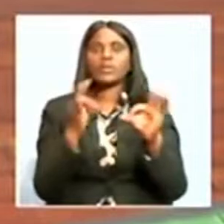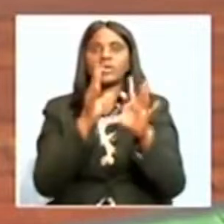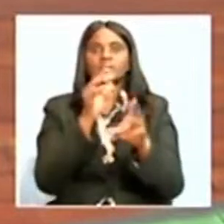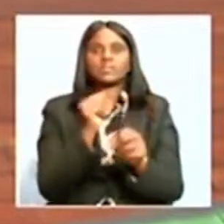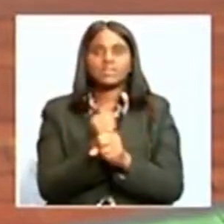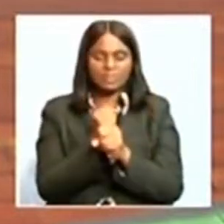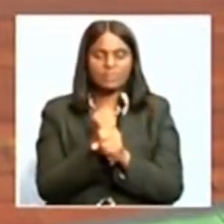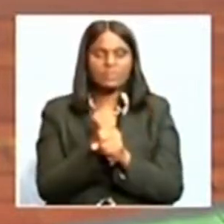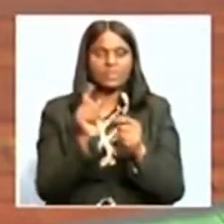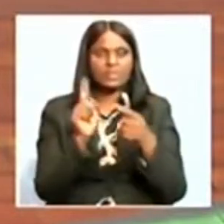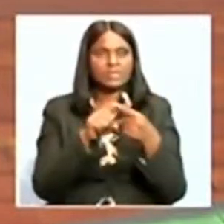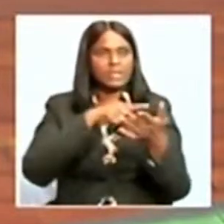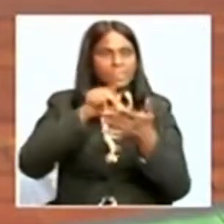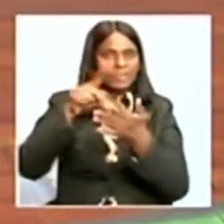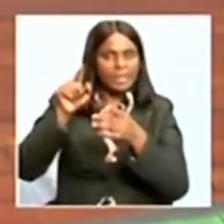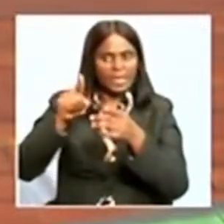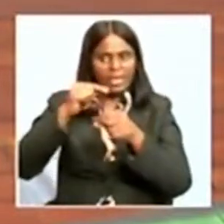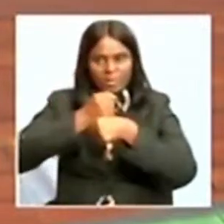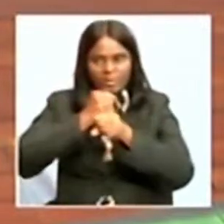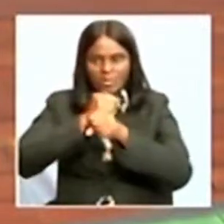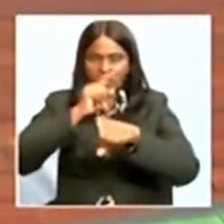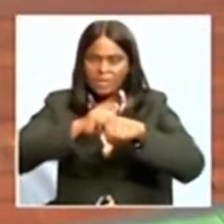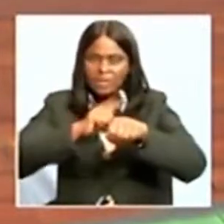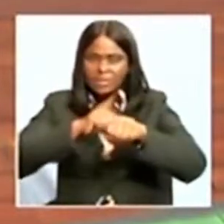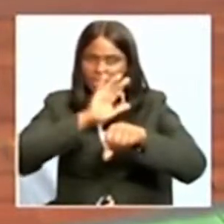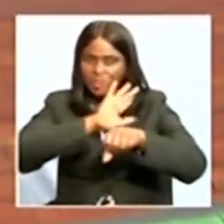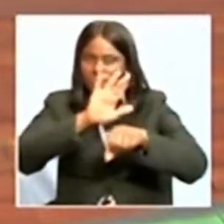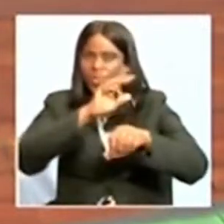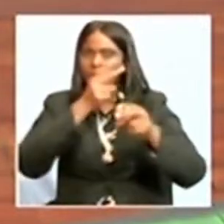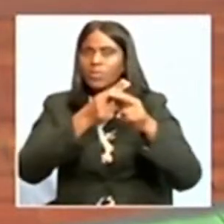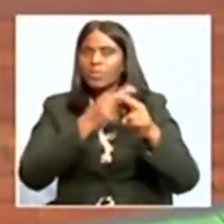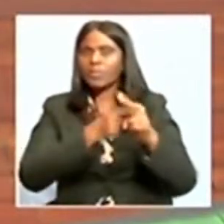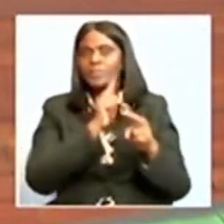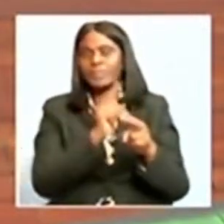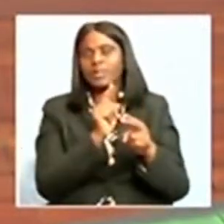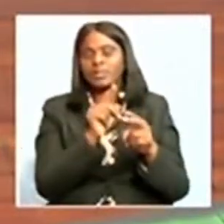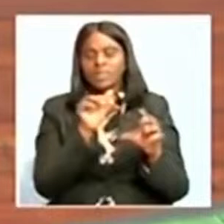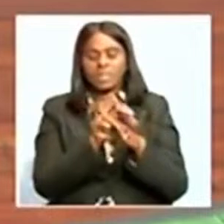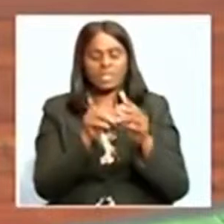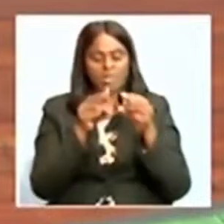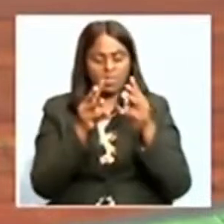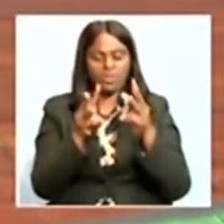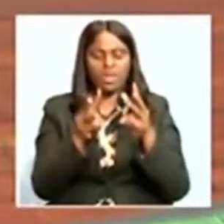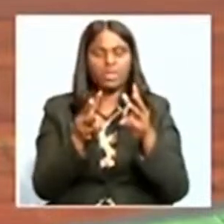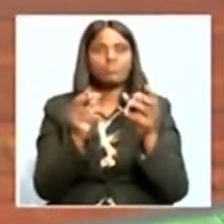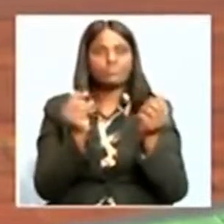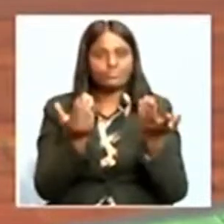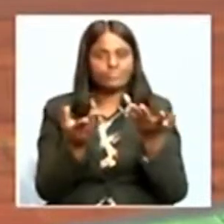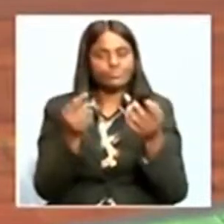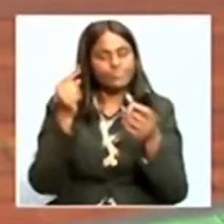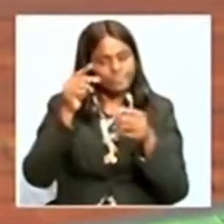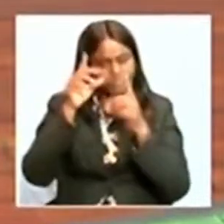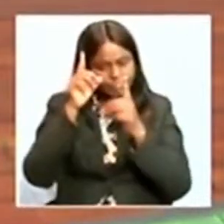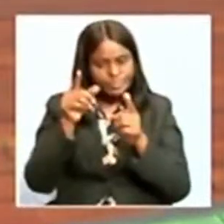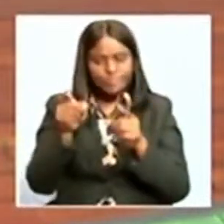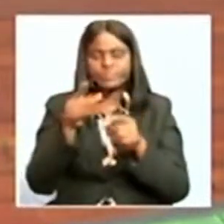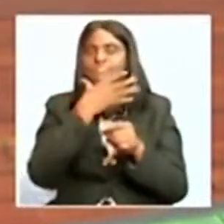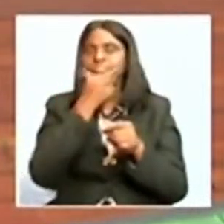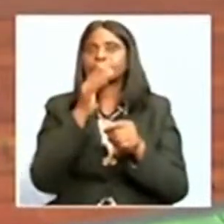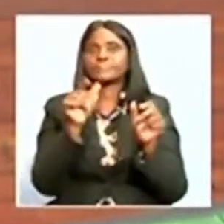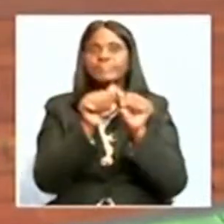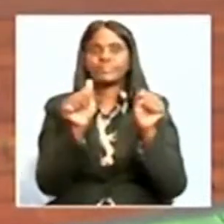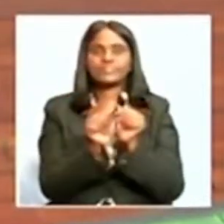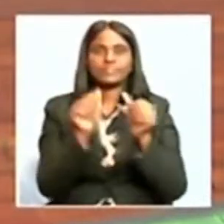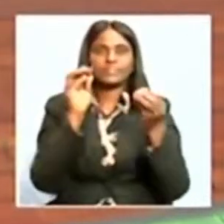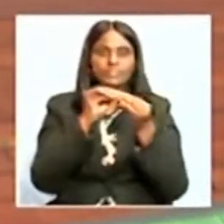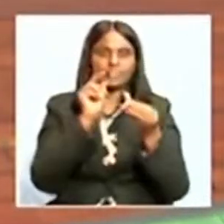received and payouts made during that month, in a manner and form determined by the Commissioner General. In